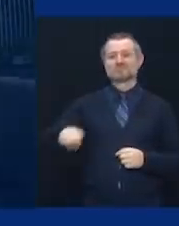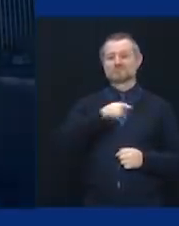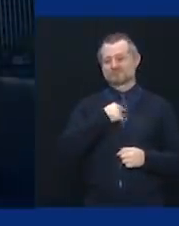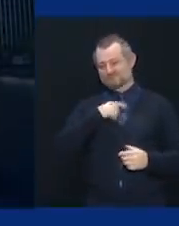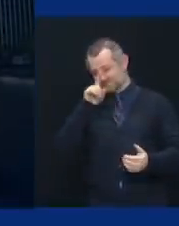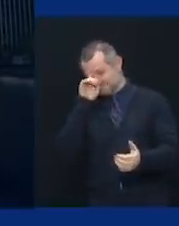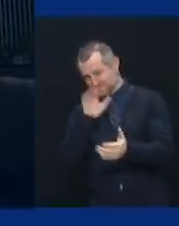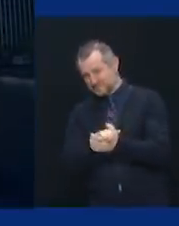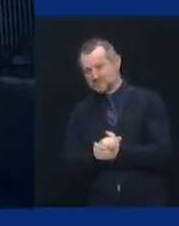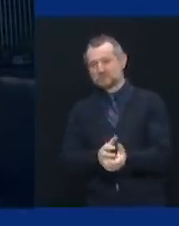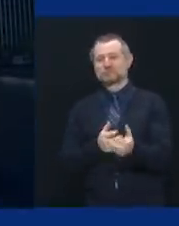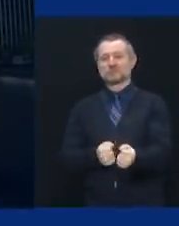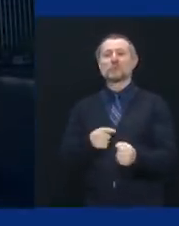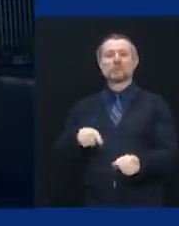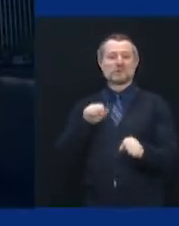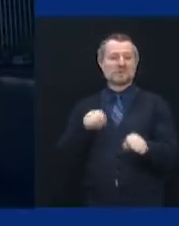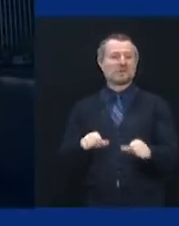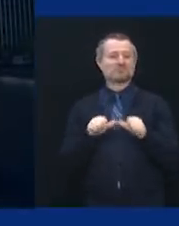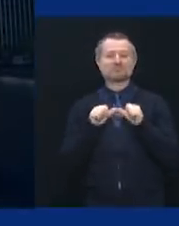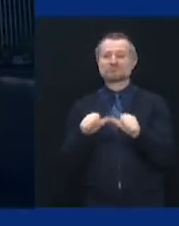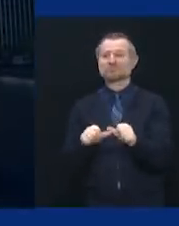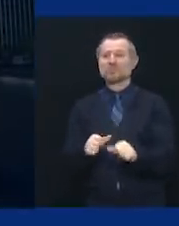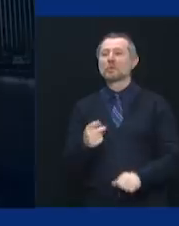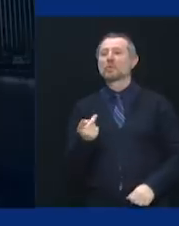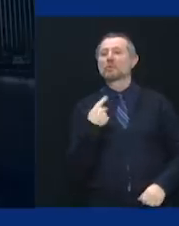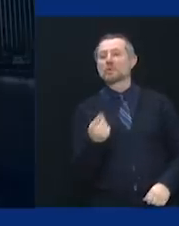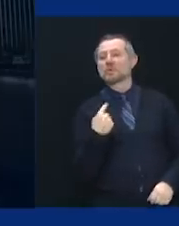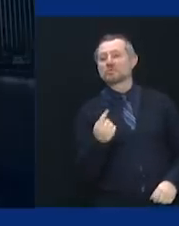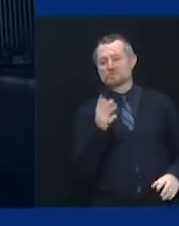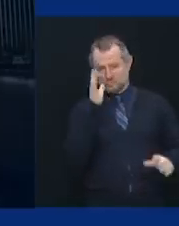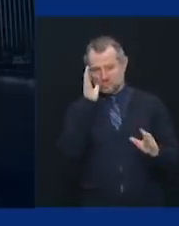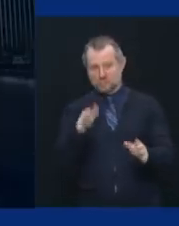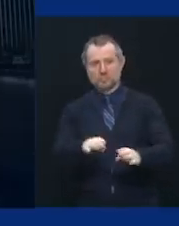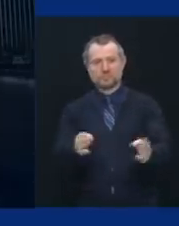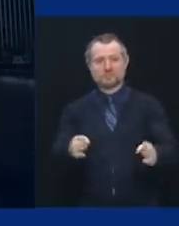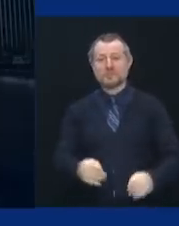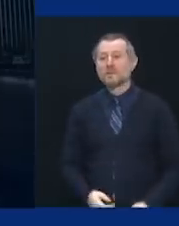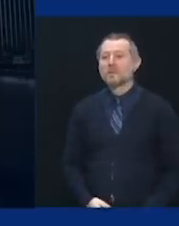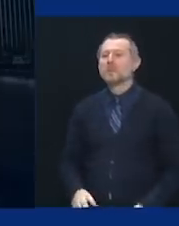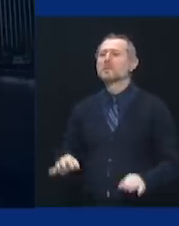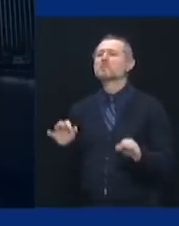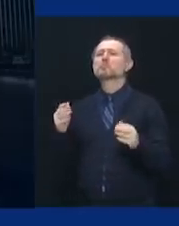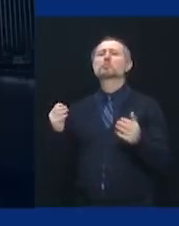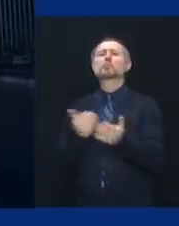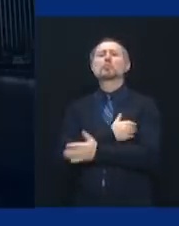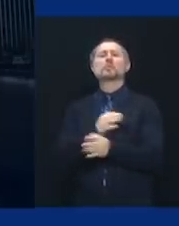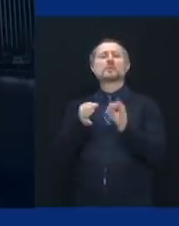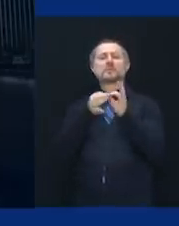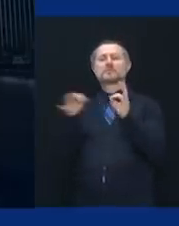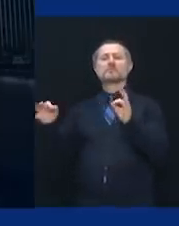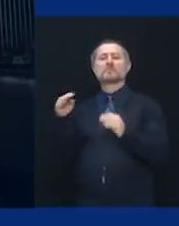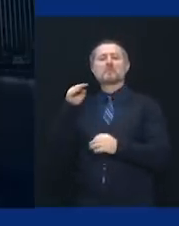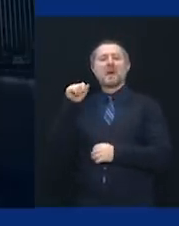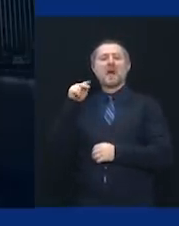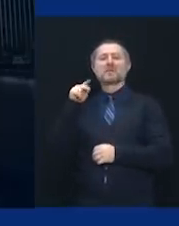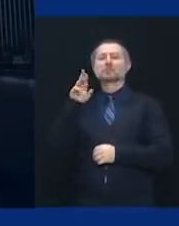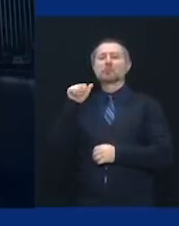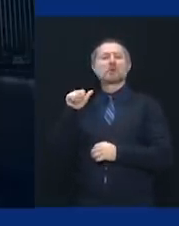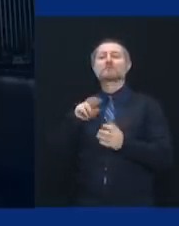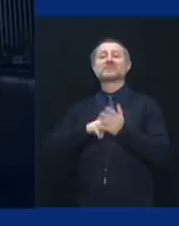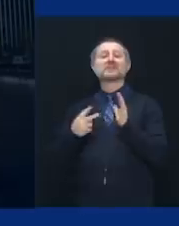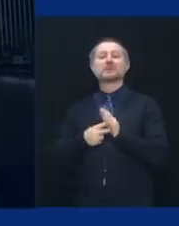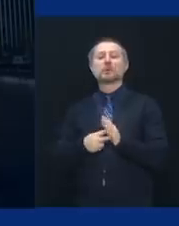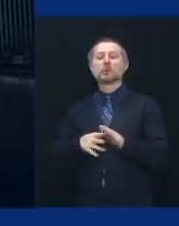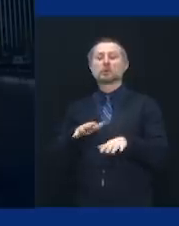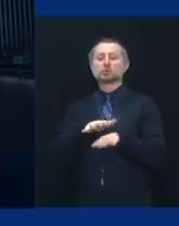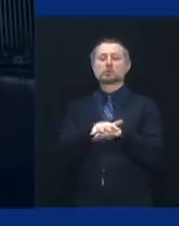open, and we will stay open. We need a new mantra. Our mantra has to be slow the spread, stop the shutdown.